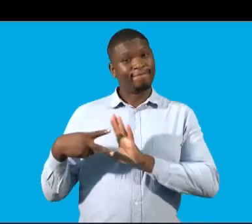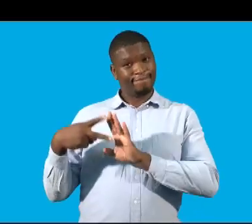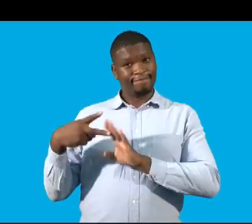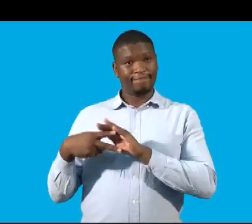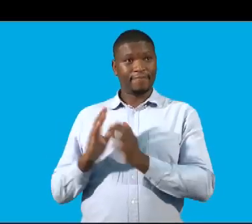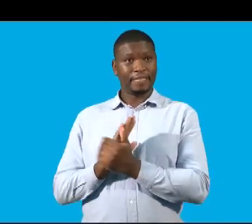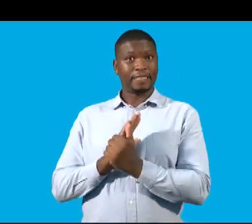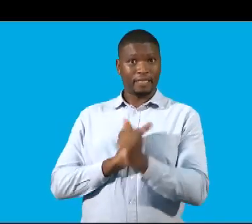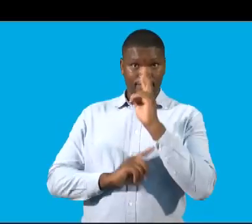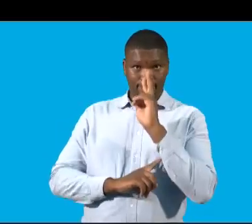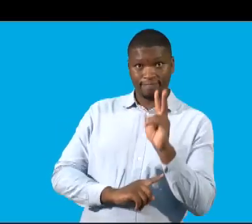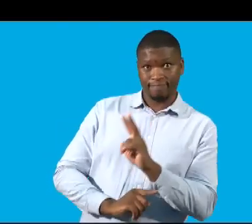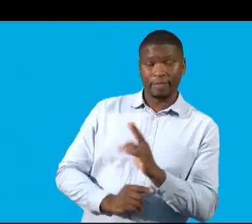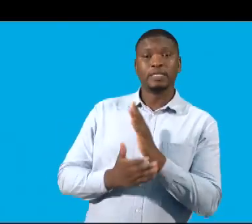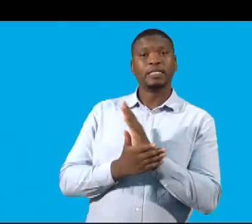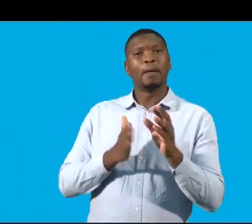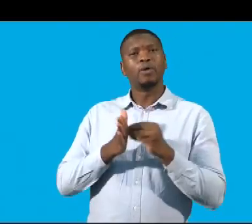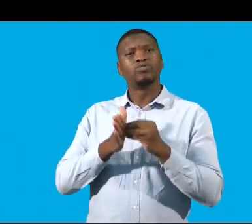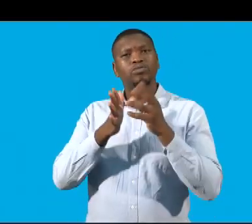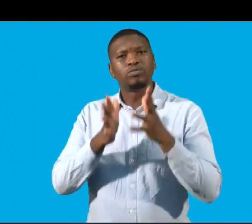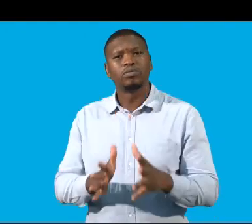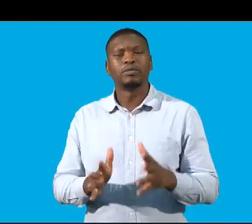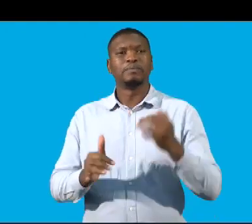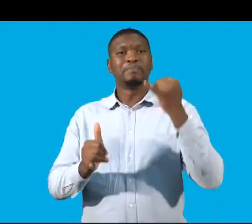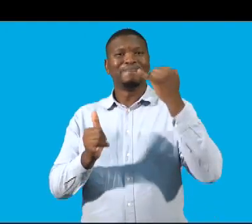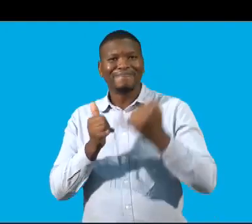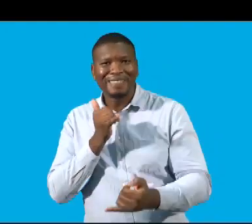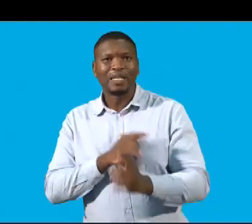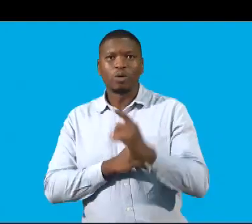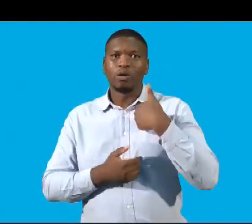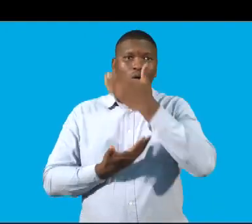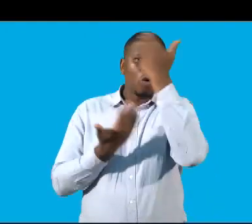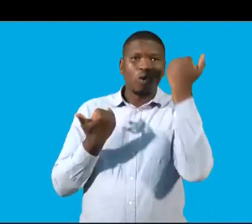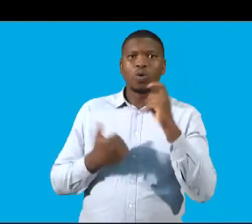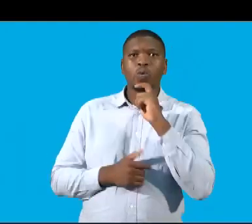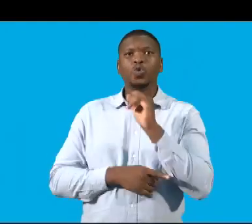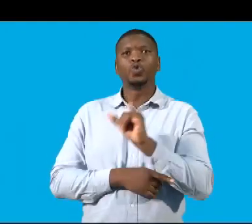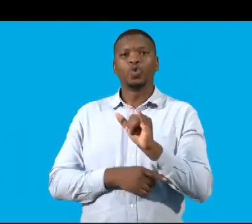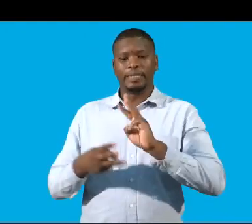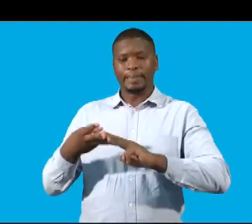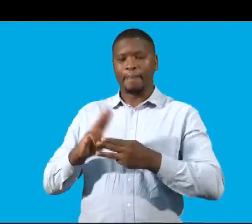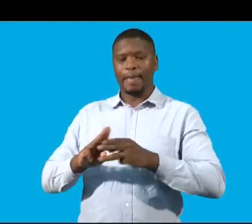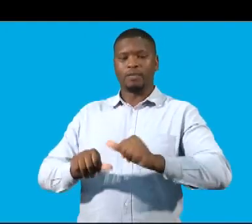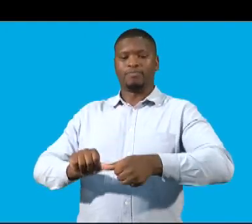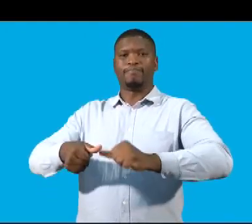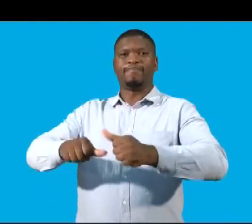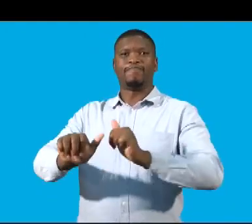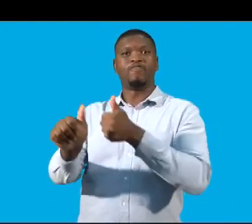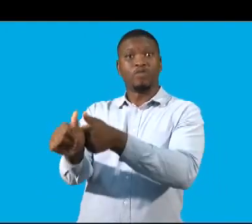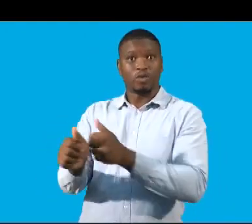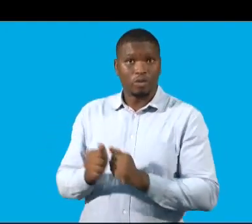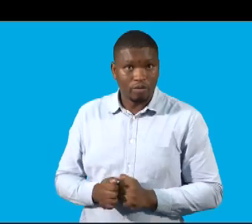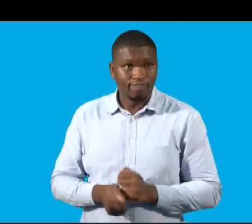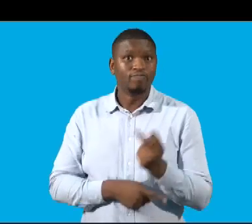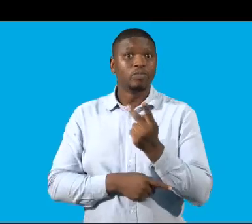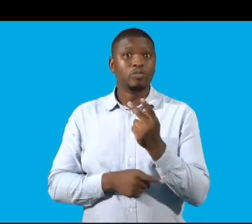the content and skill problems is that learners do not know which formula to use, and on top of that,